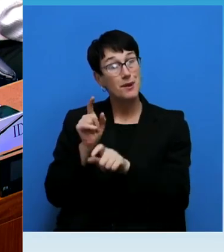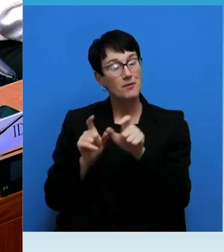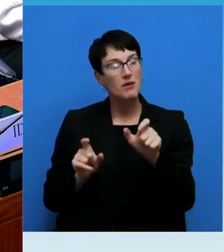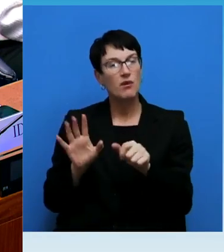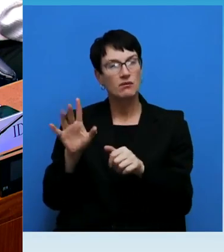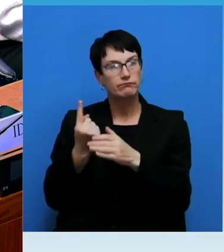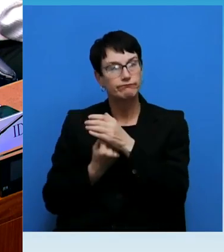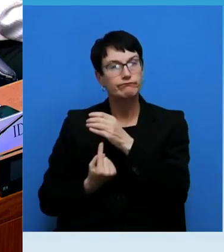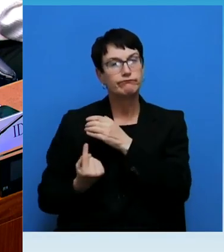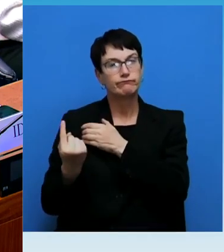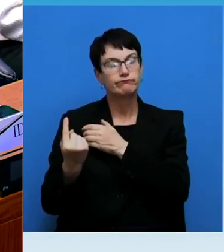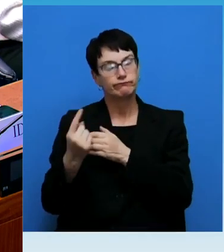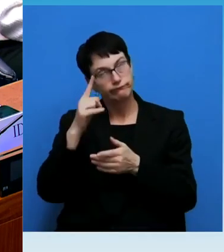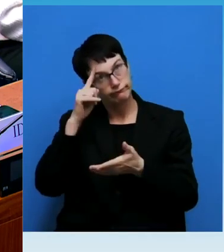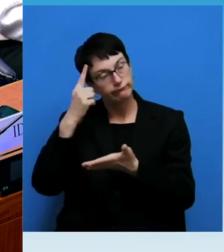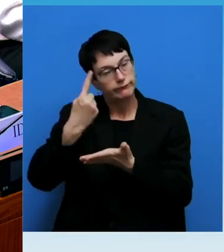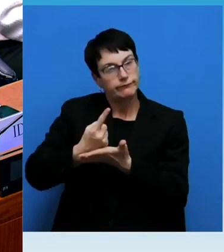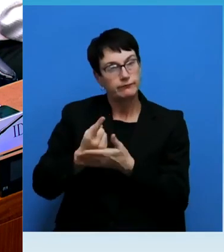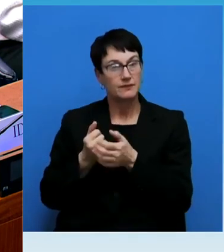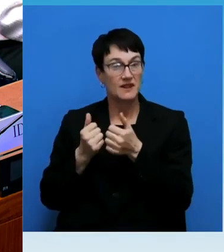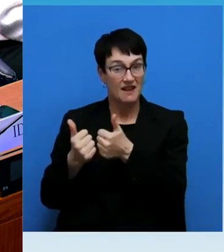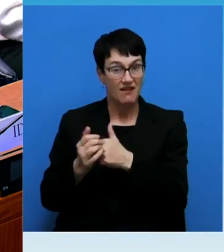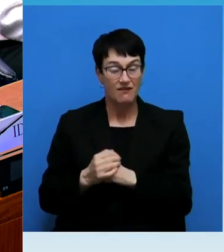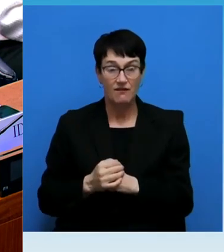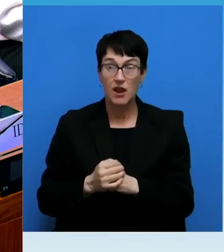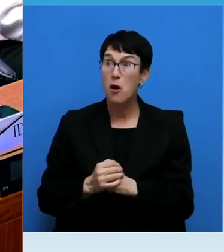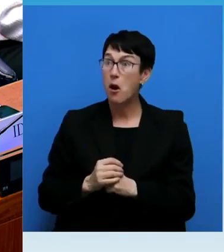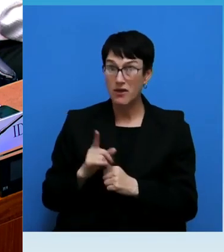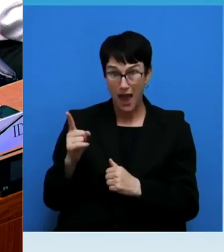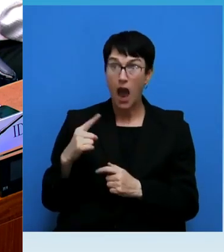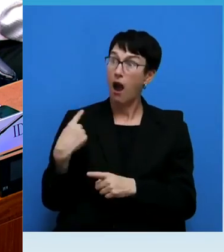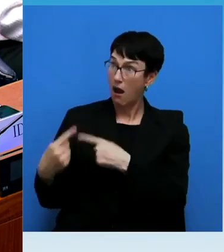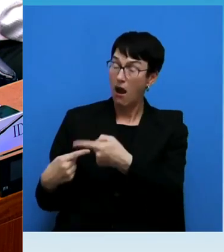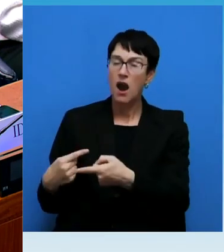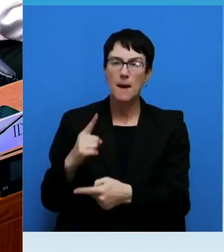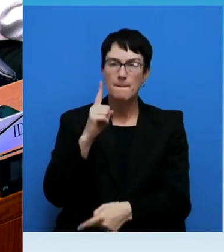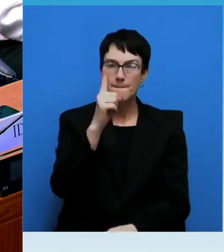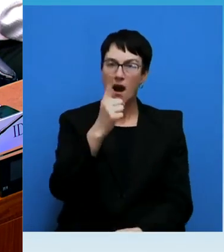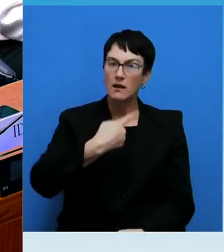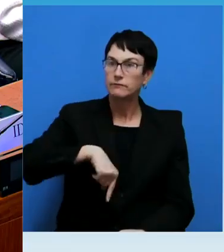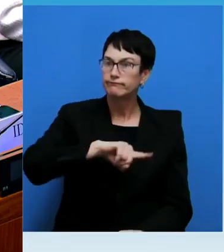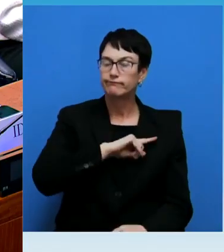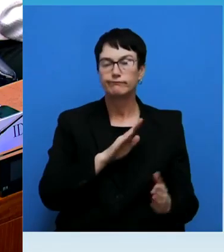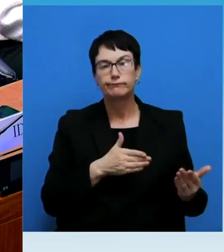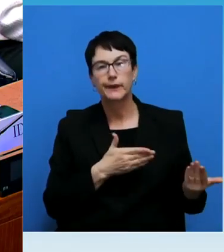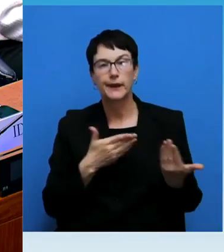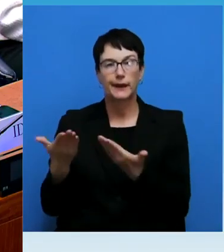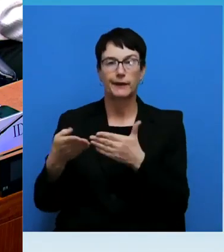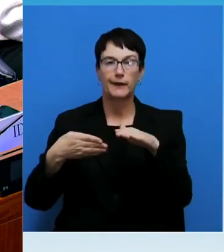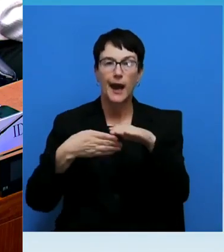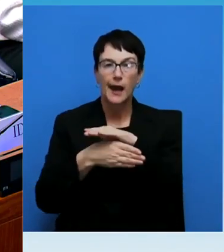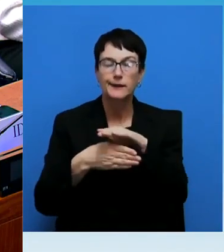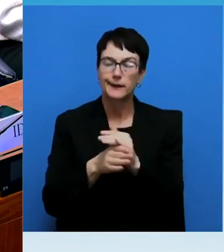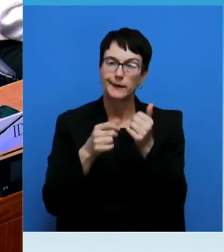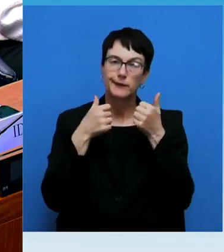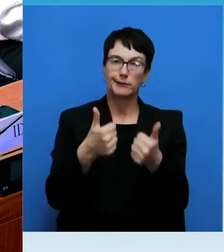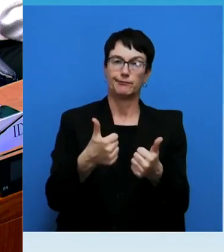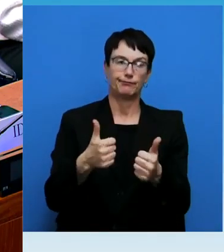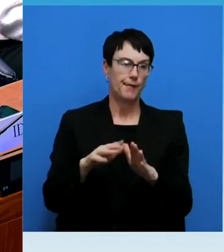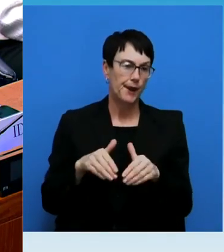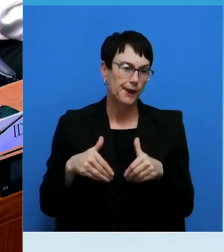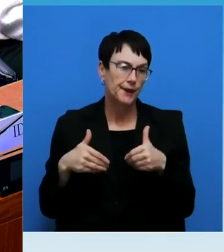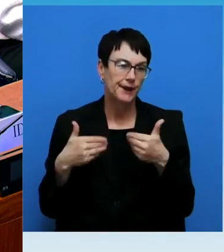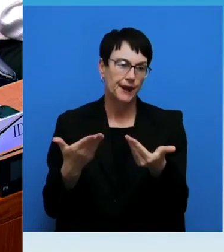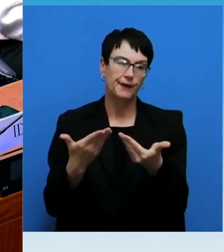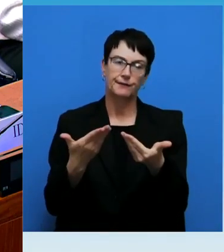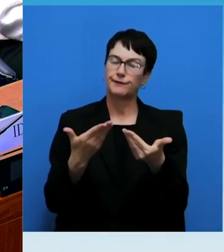requires accessible environments, inclusive educational systems, and coherent public policies that